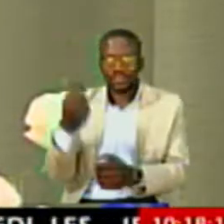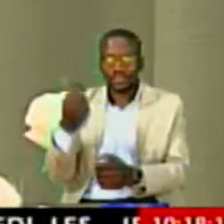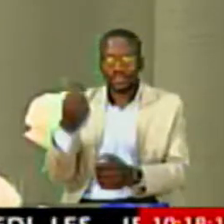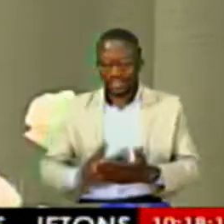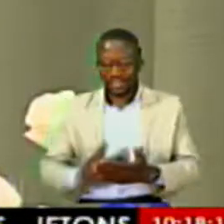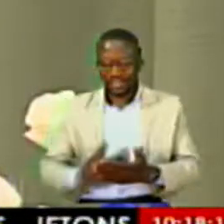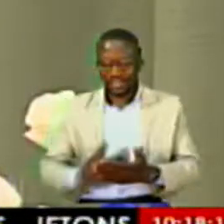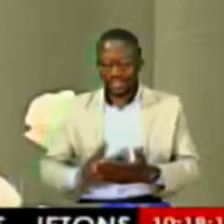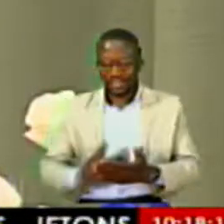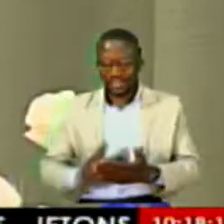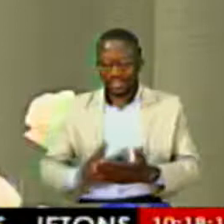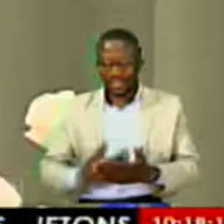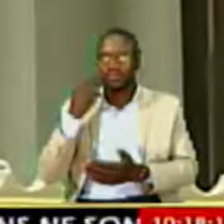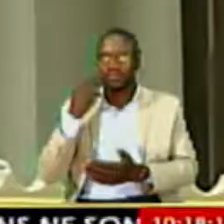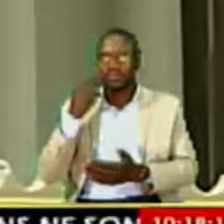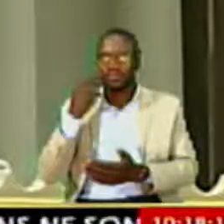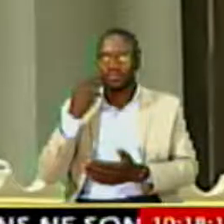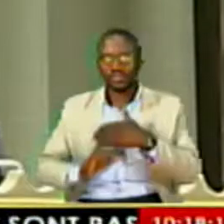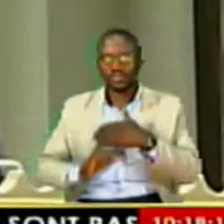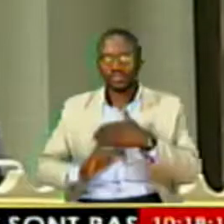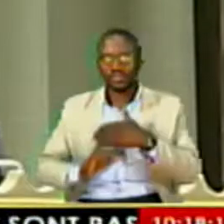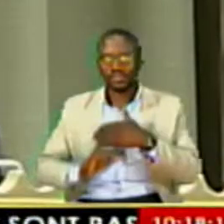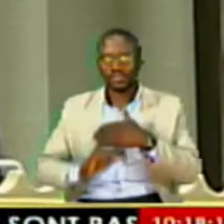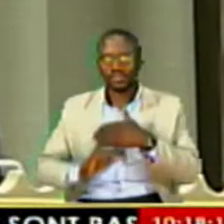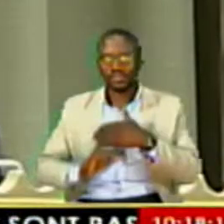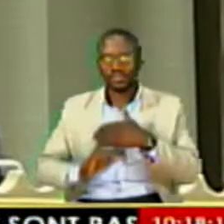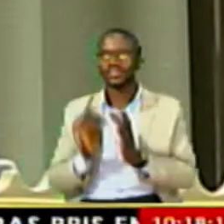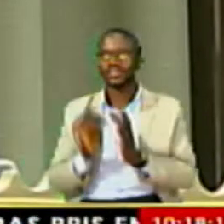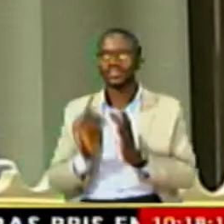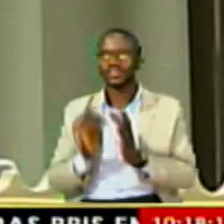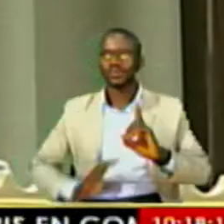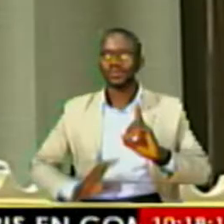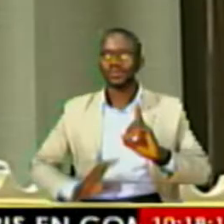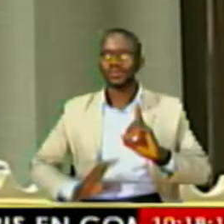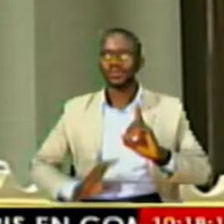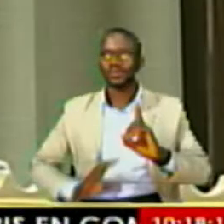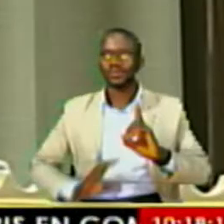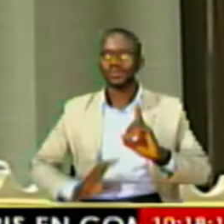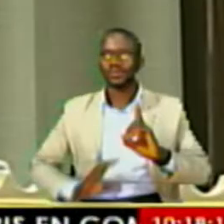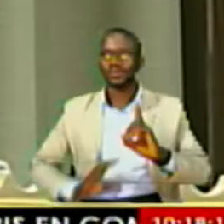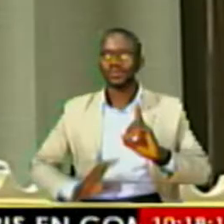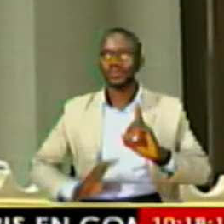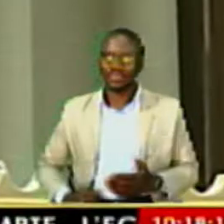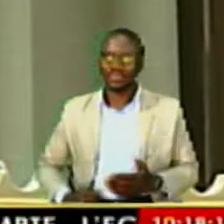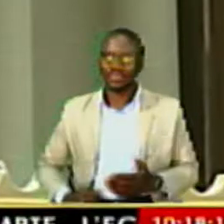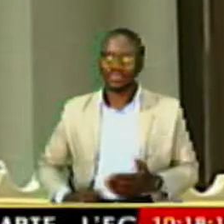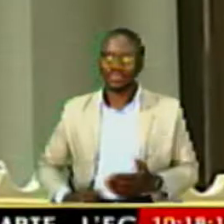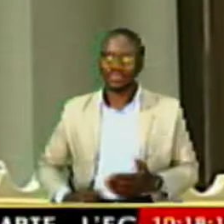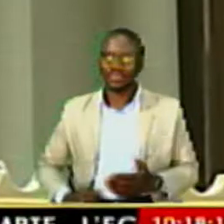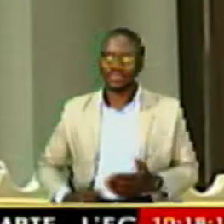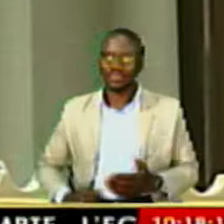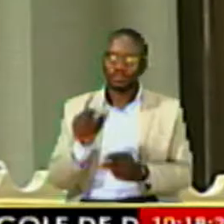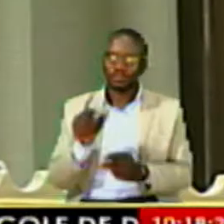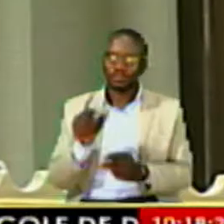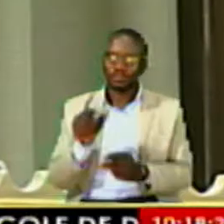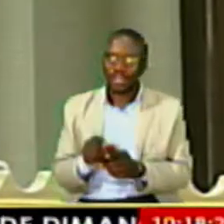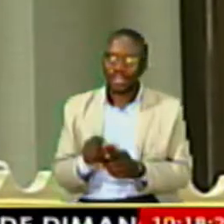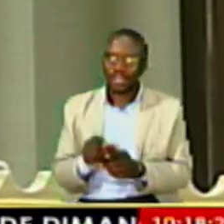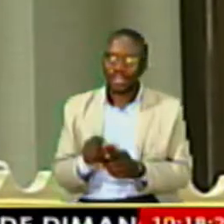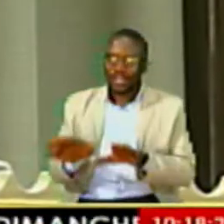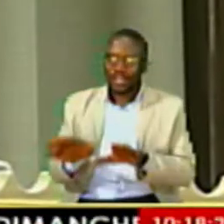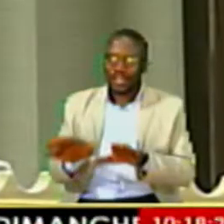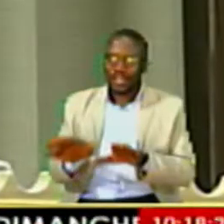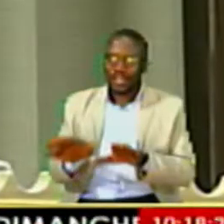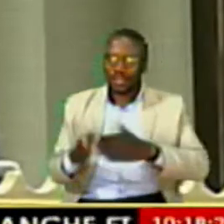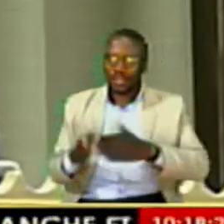monde Jésus-Christ. And she delivered Jesus Christ. Et la parole fut faite chair. And the word was